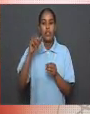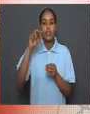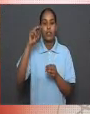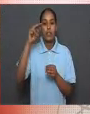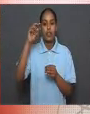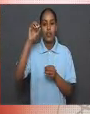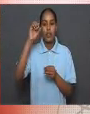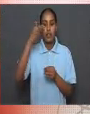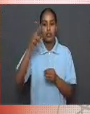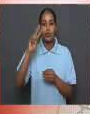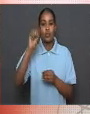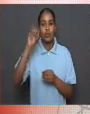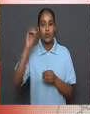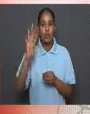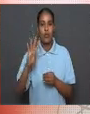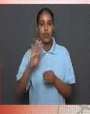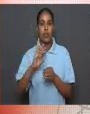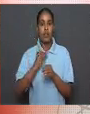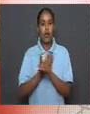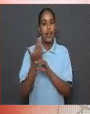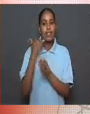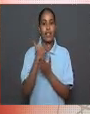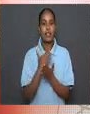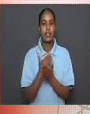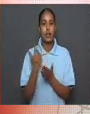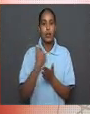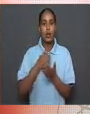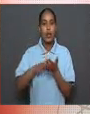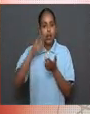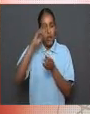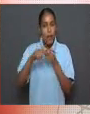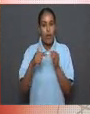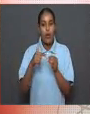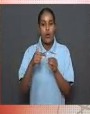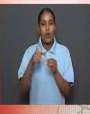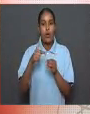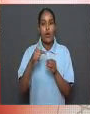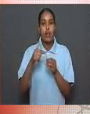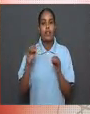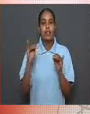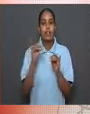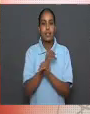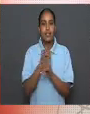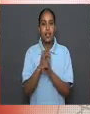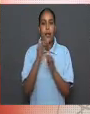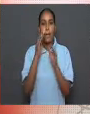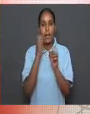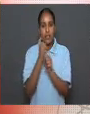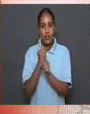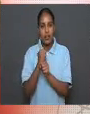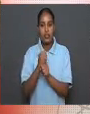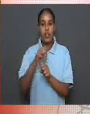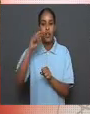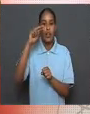sulfuric acid. In our last lesson, we learned about the industrial manufacturing